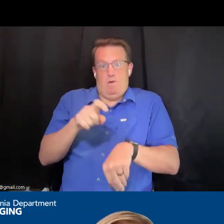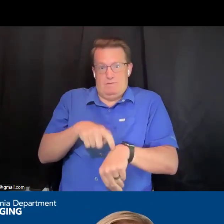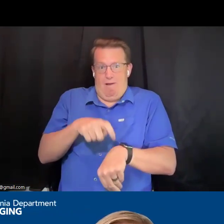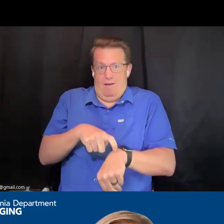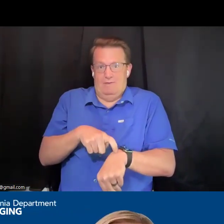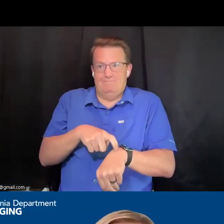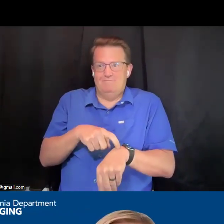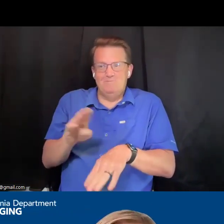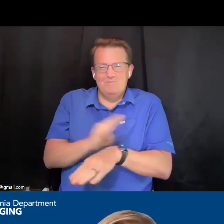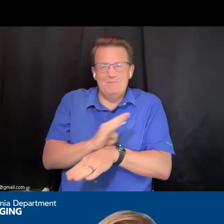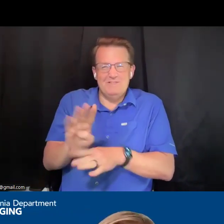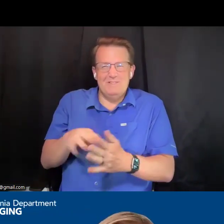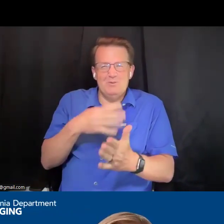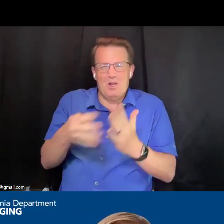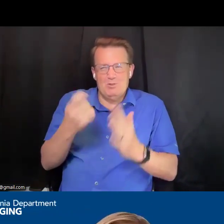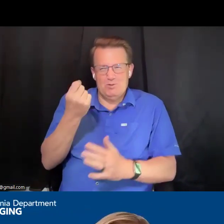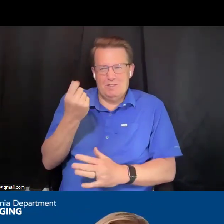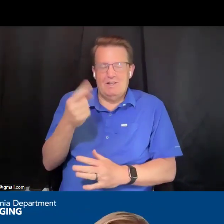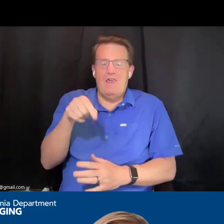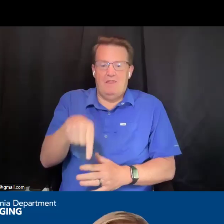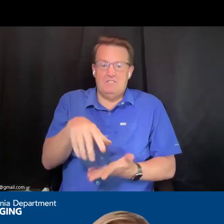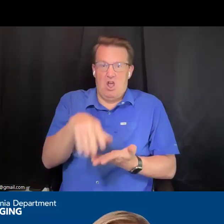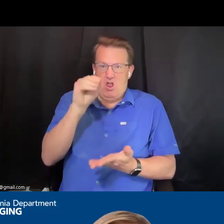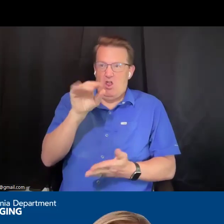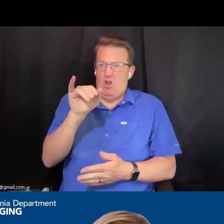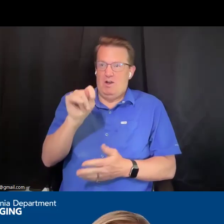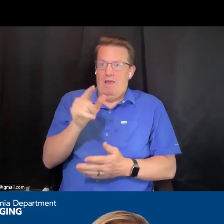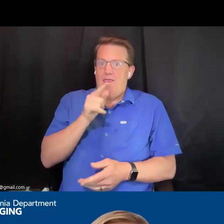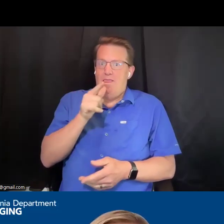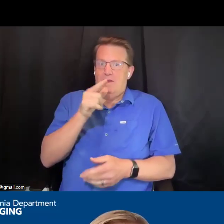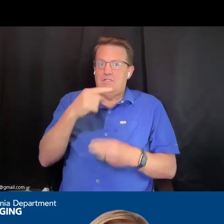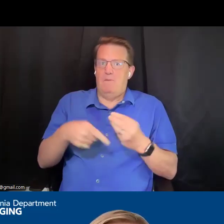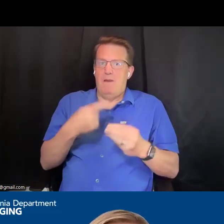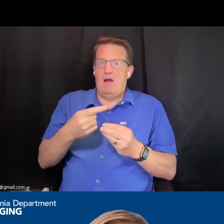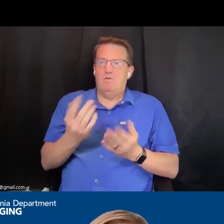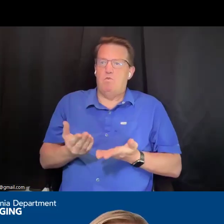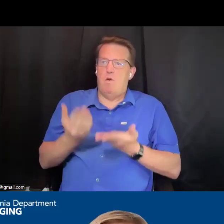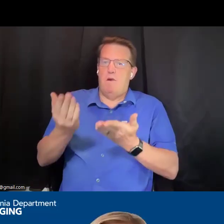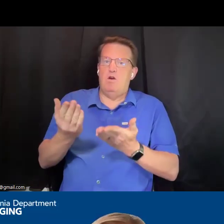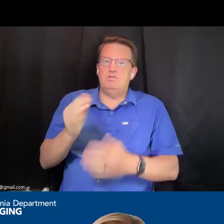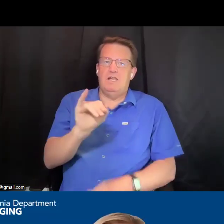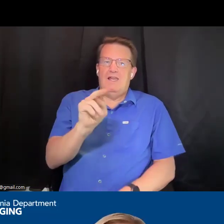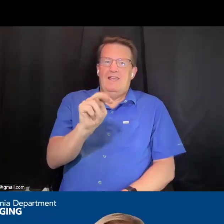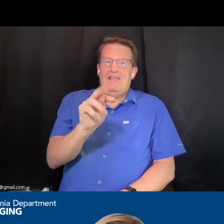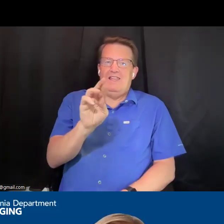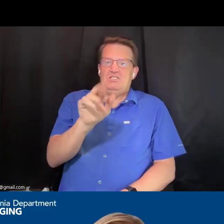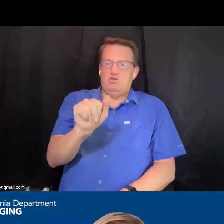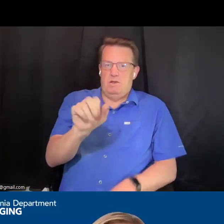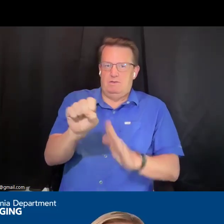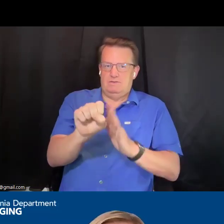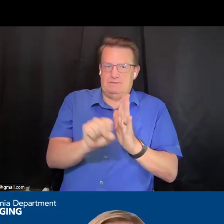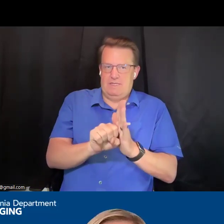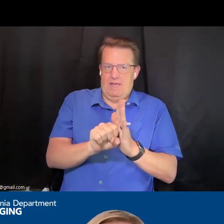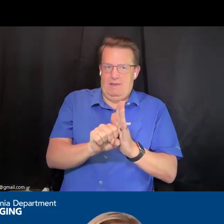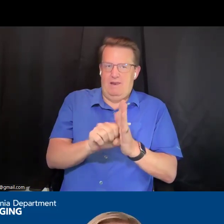for a Learn at Lunch about the proposed Intrastate Funding Formula. Today,